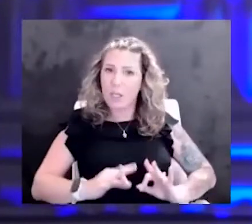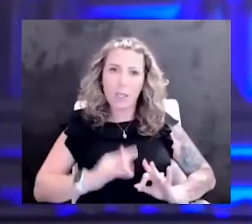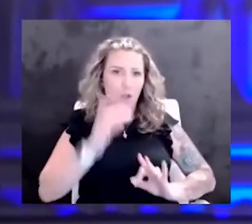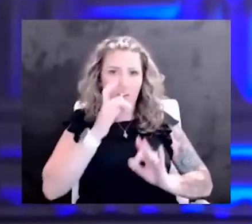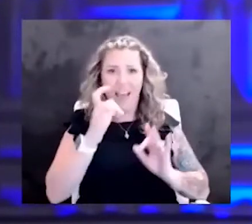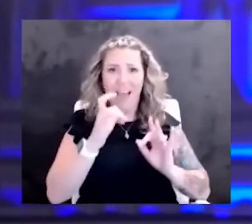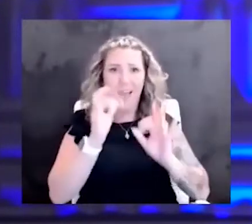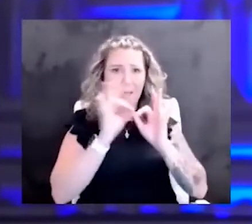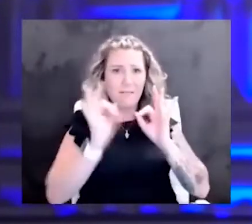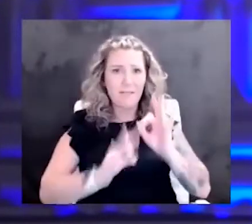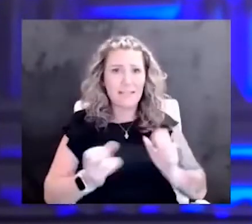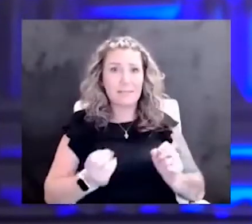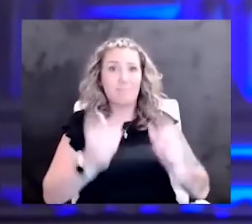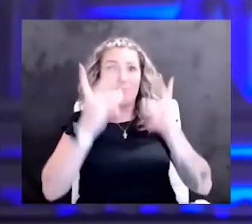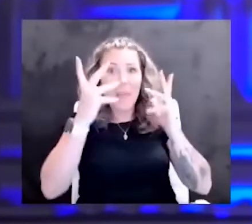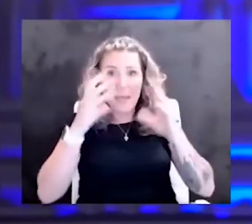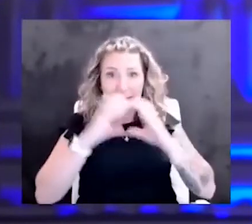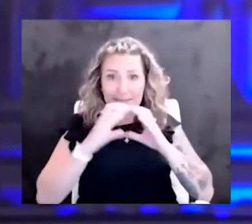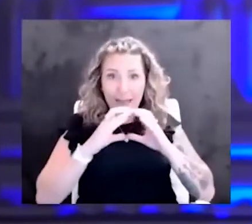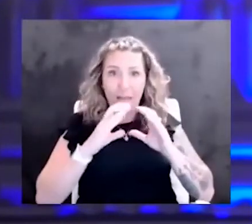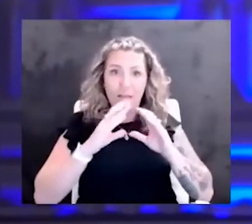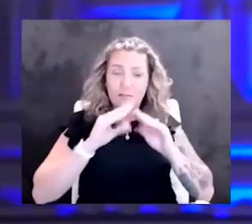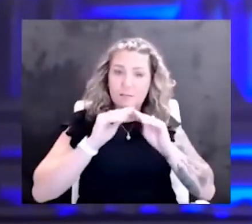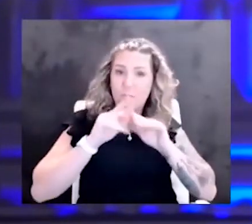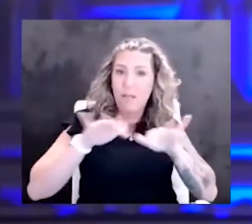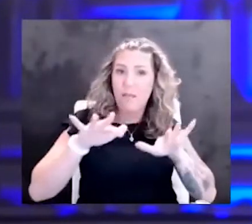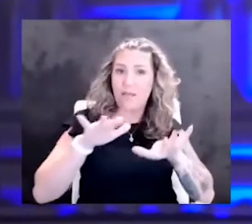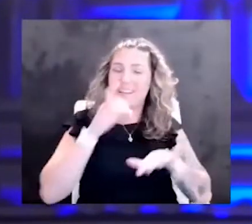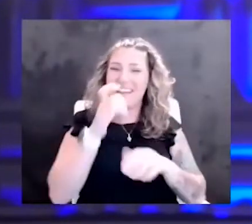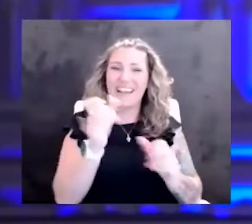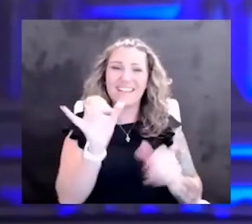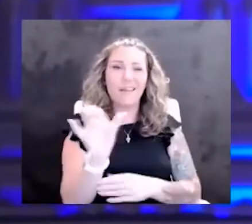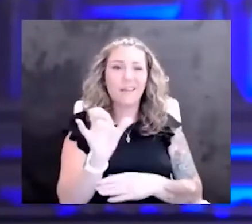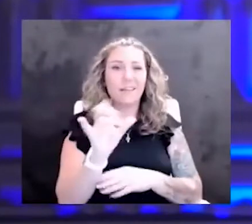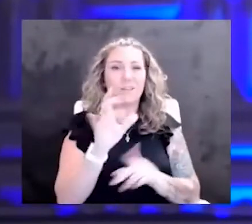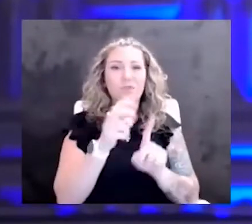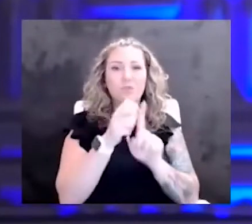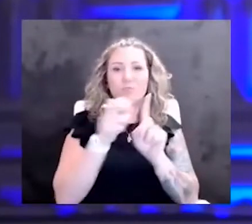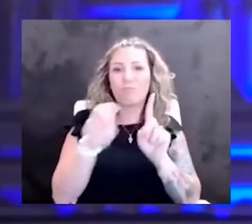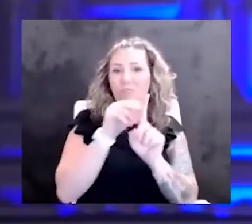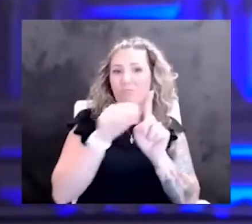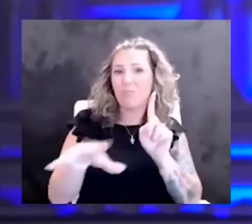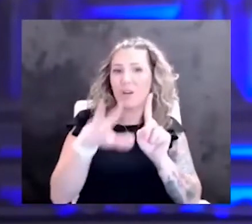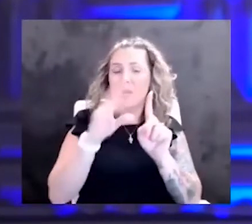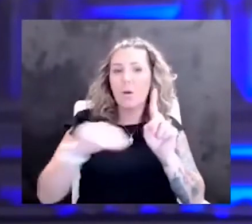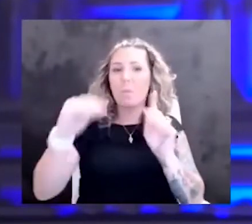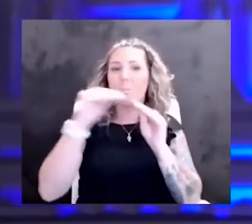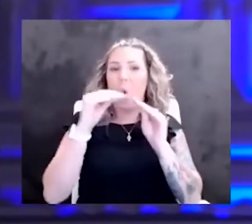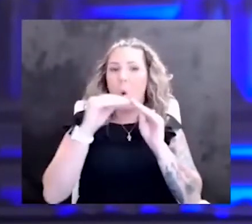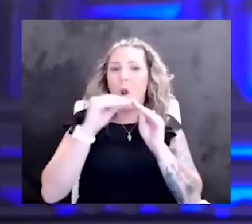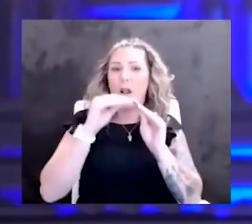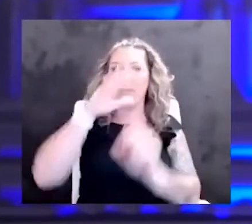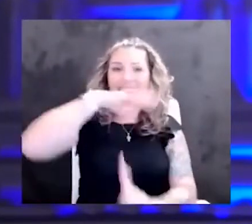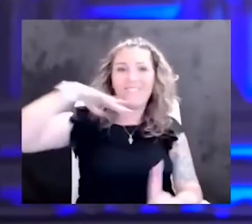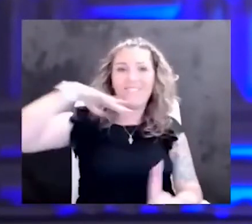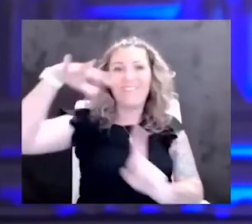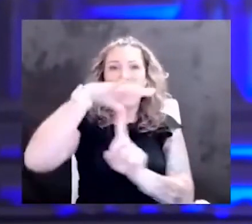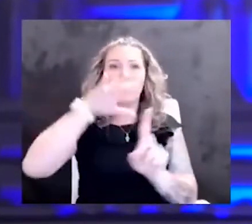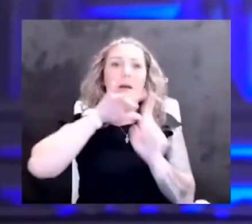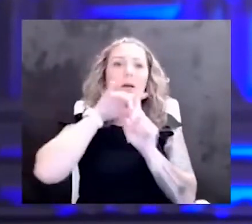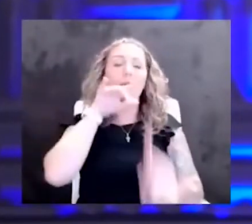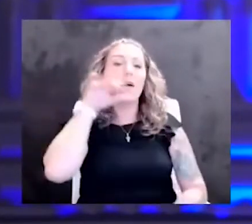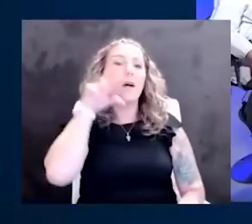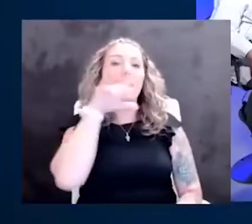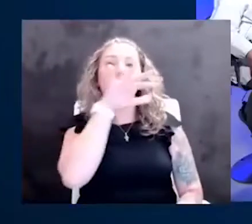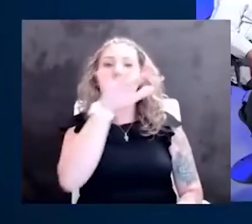much. You are then, therefore, less likely to express more of that into the environment, or other people then can get